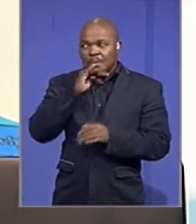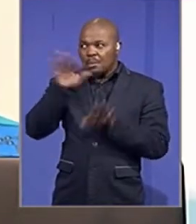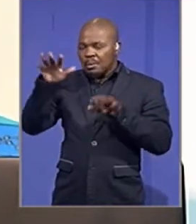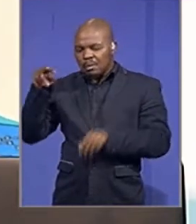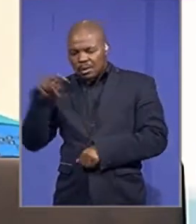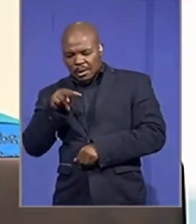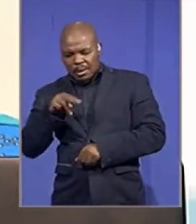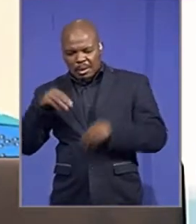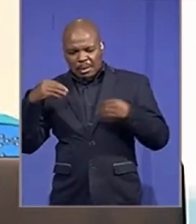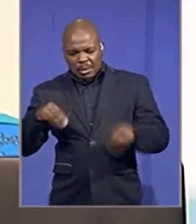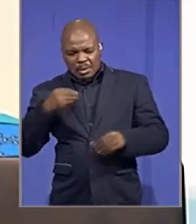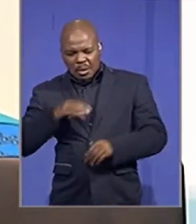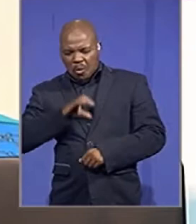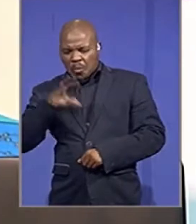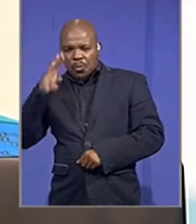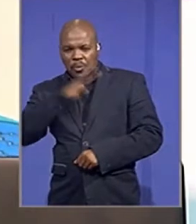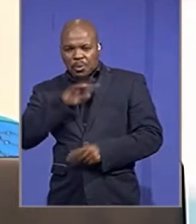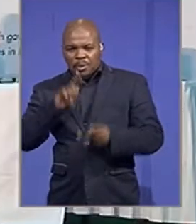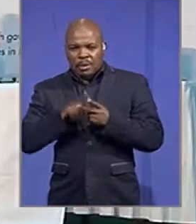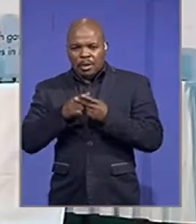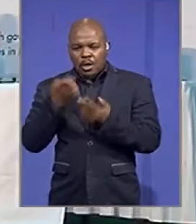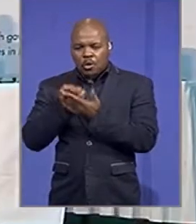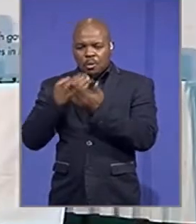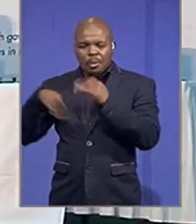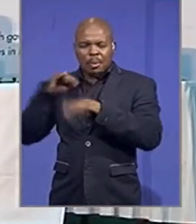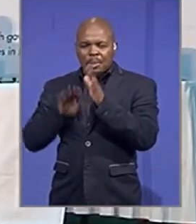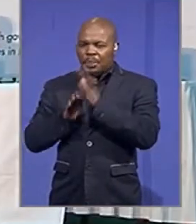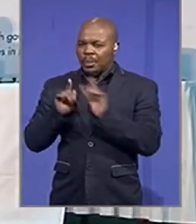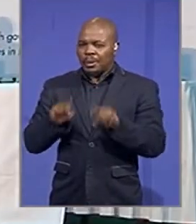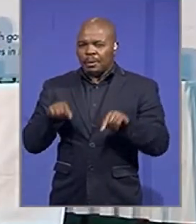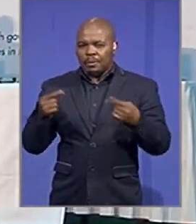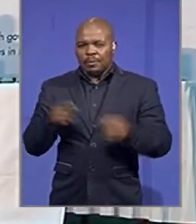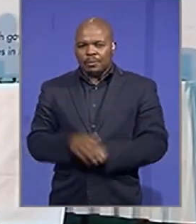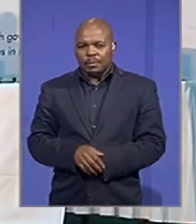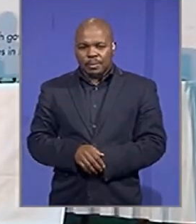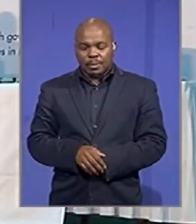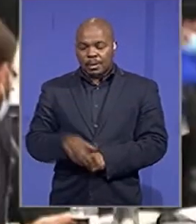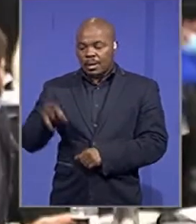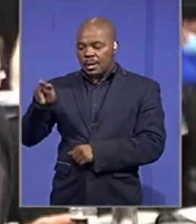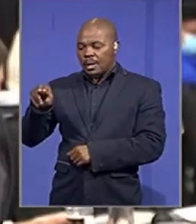and disrupt economic recovery. Nersa e tla tsebagatša